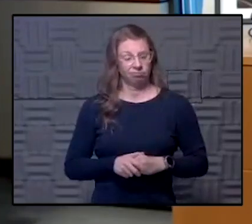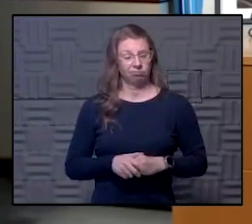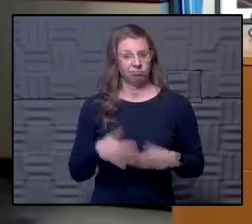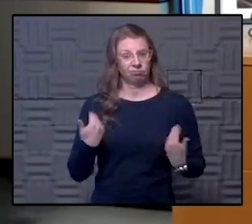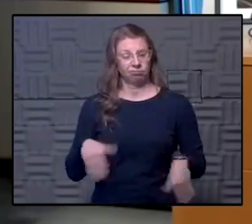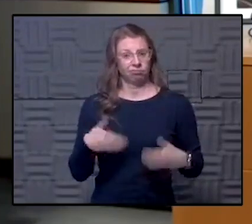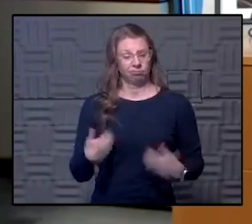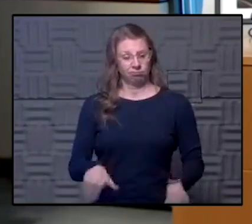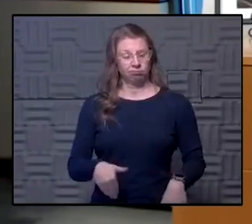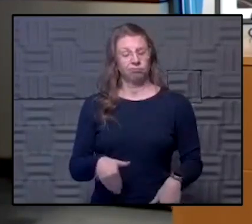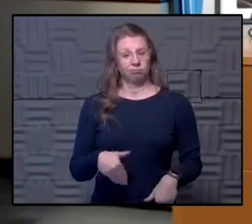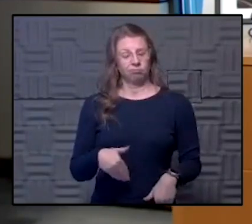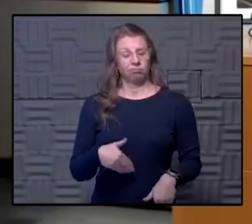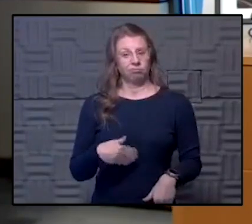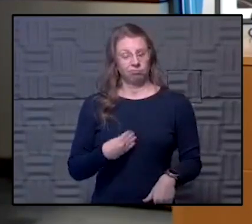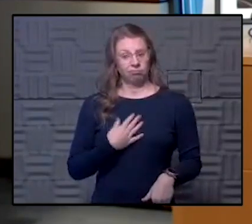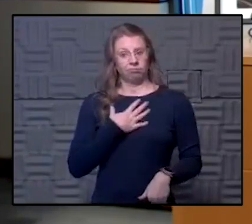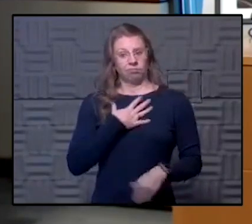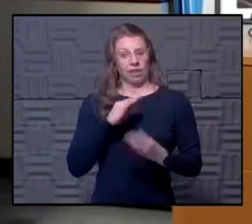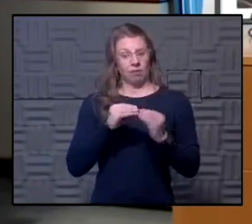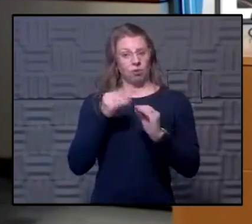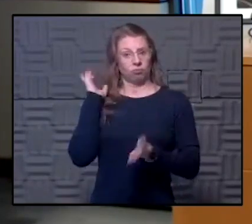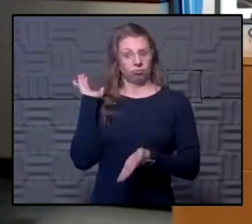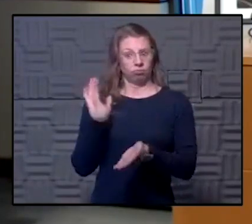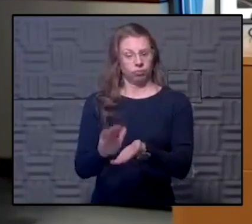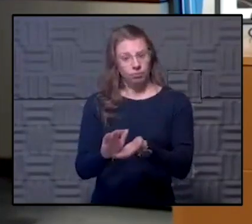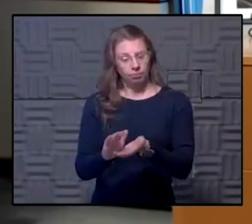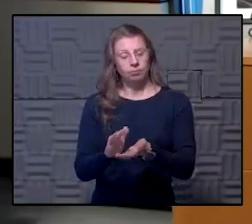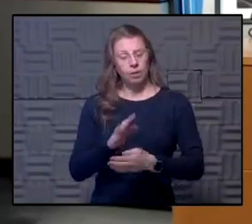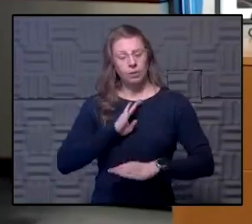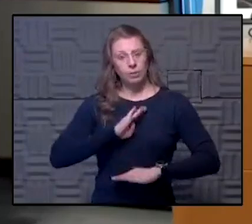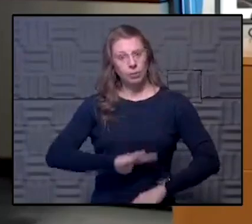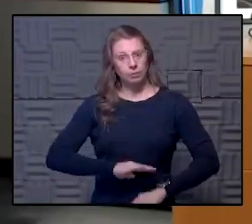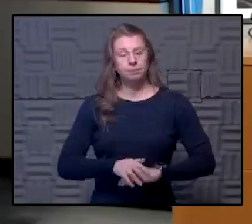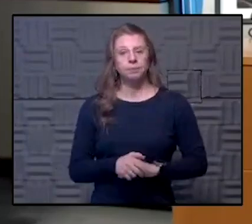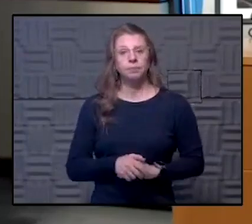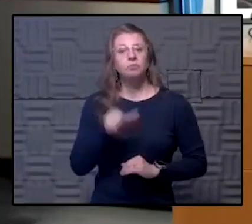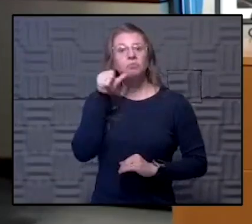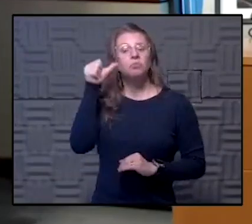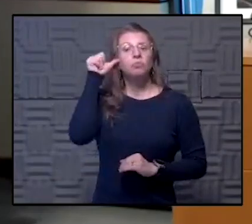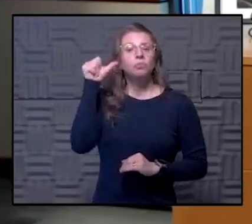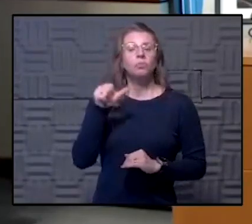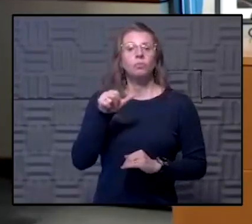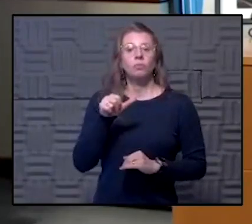that the numbers are going the right direction. We've now had, as of yesterday,